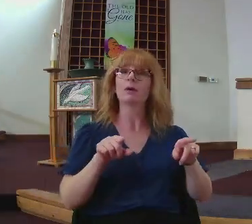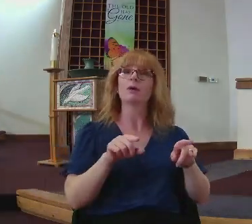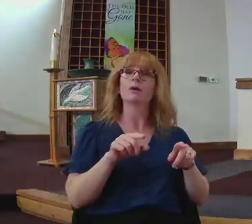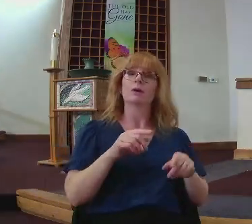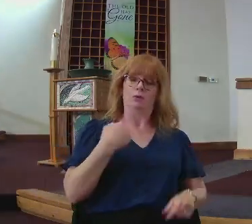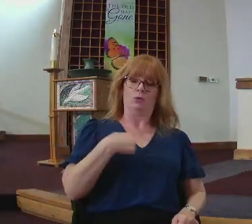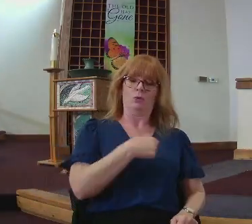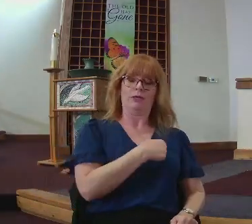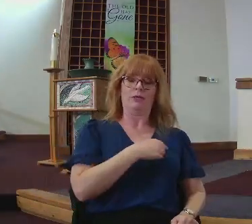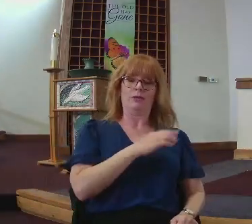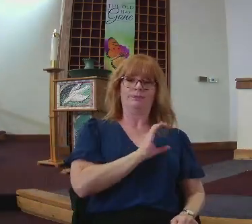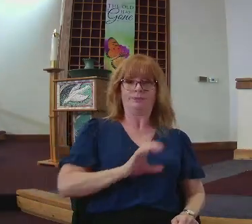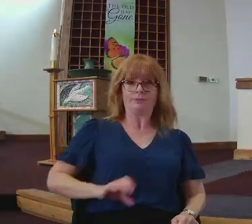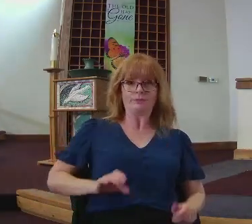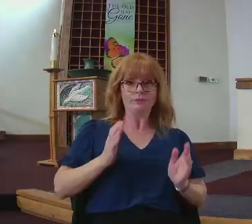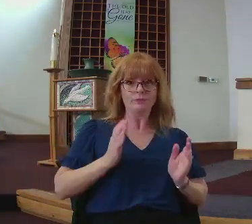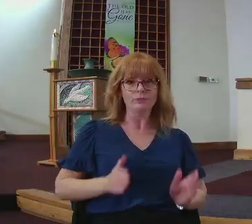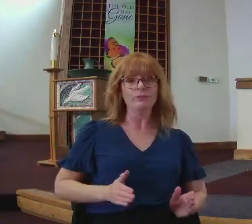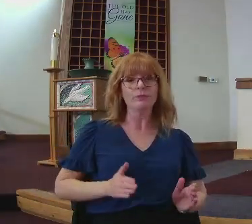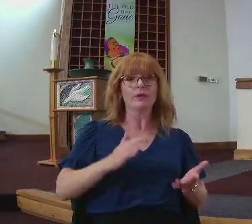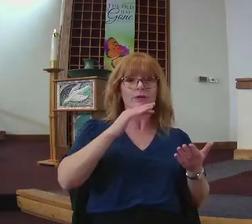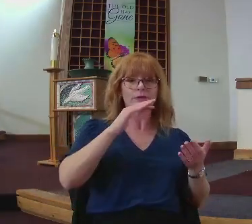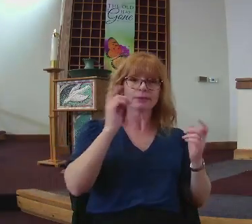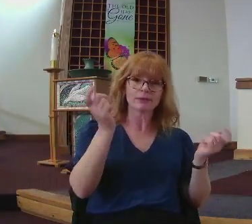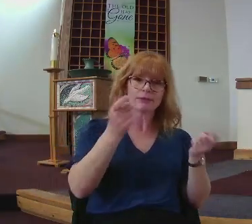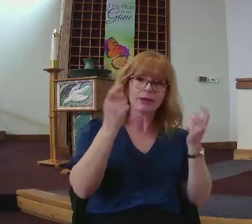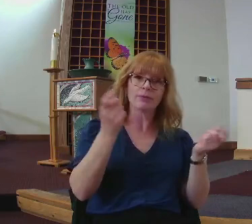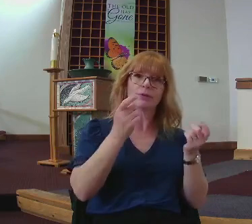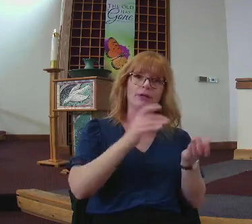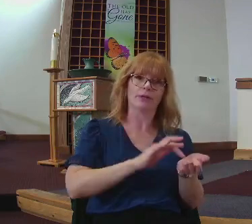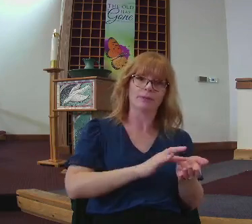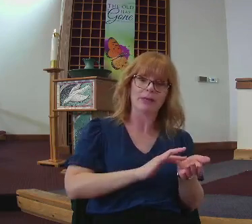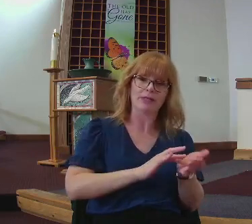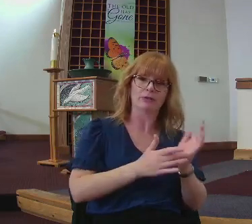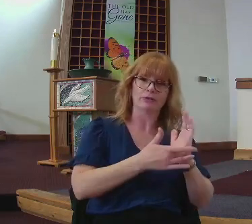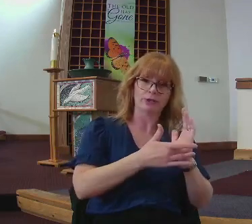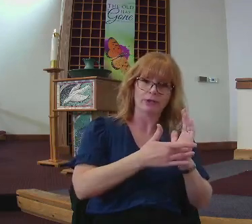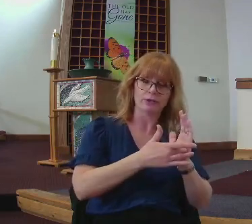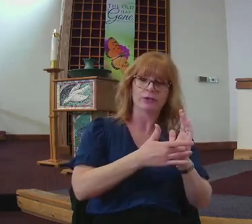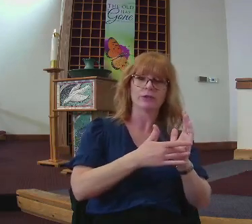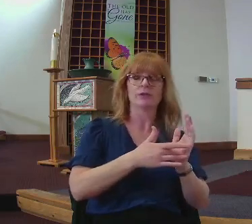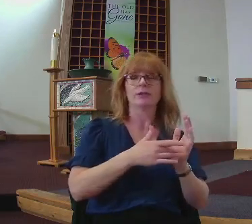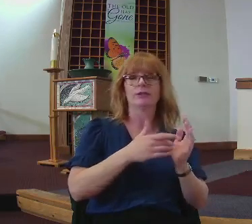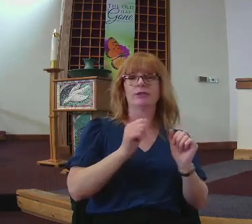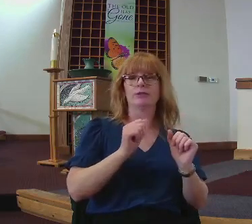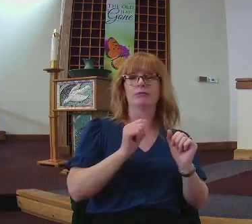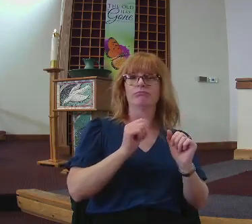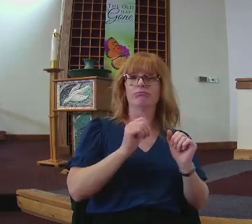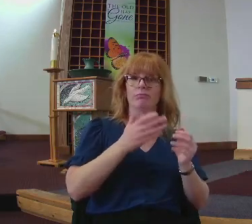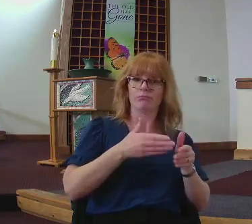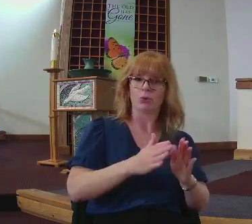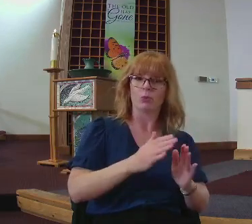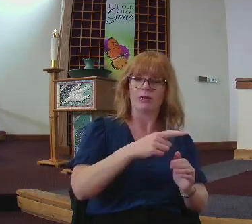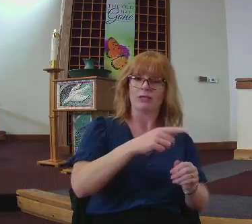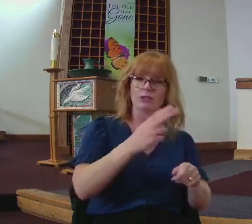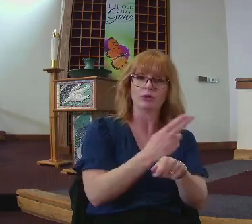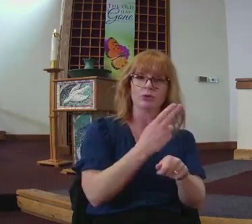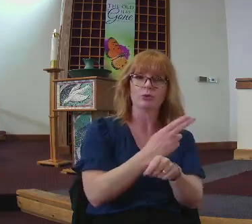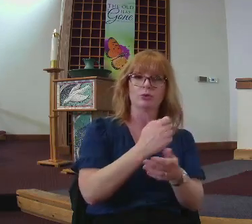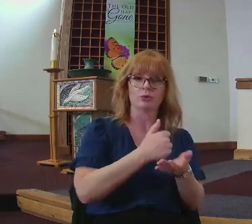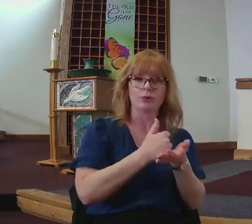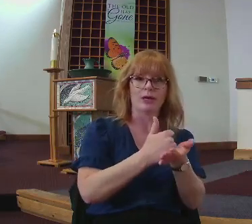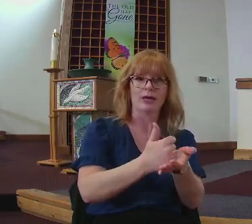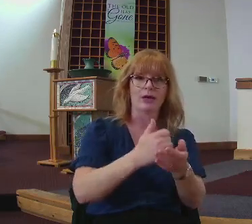we celebrate medical science and medical technology and the way that it can be used to help people's bodies